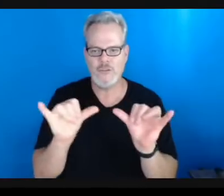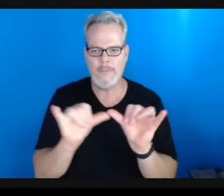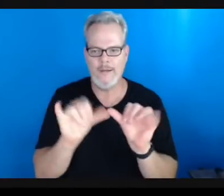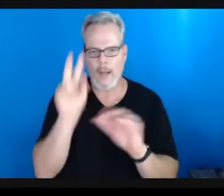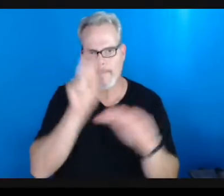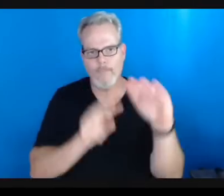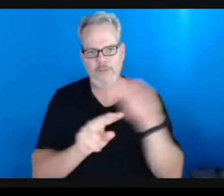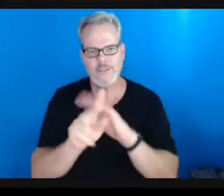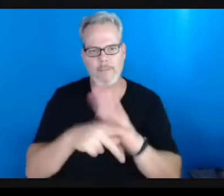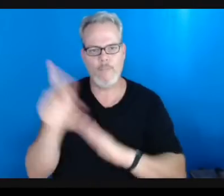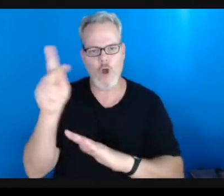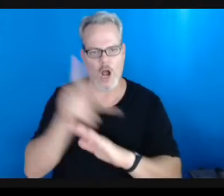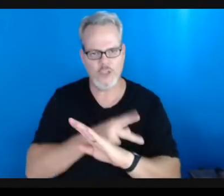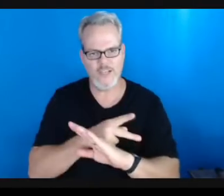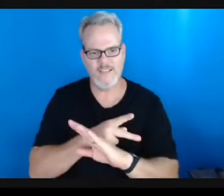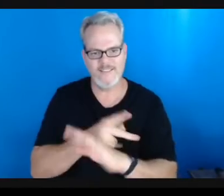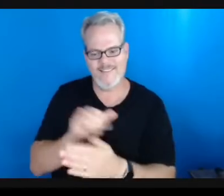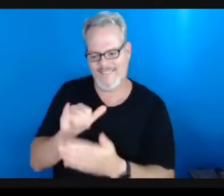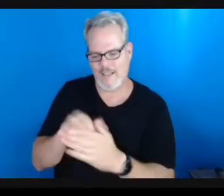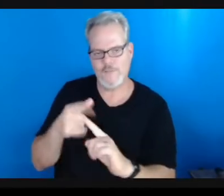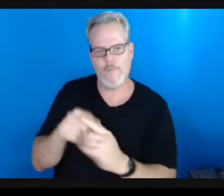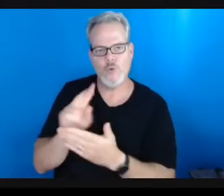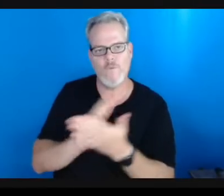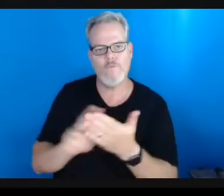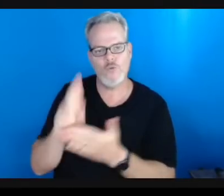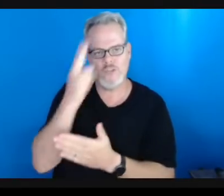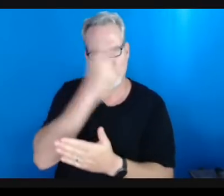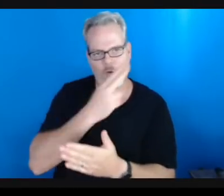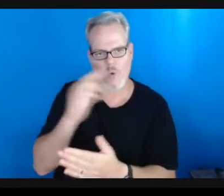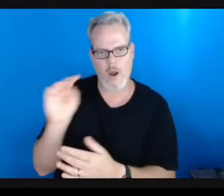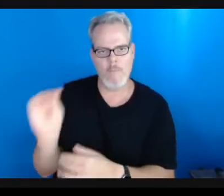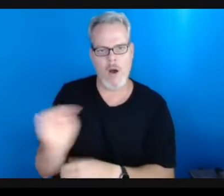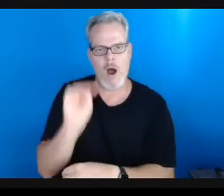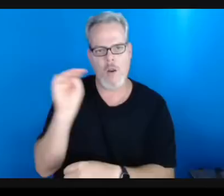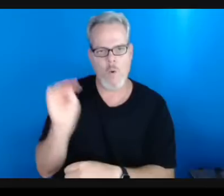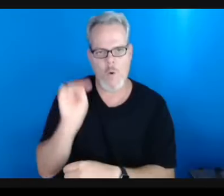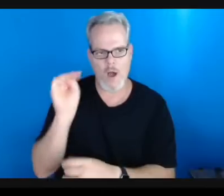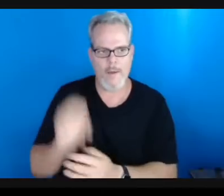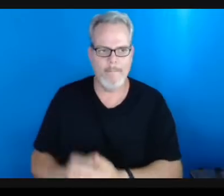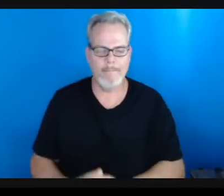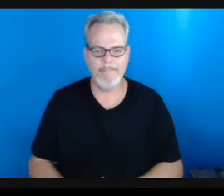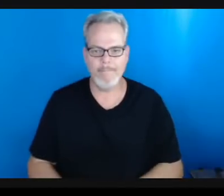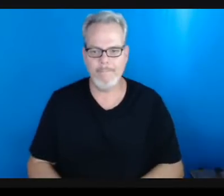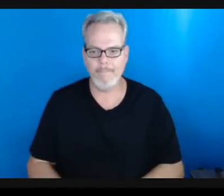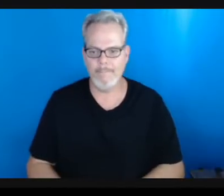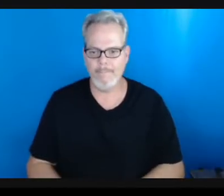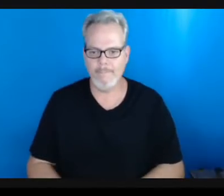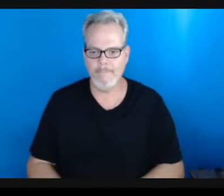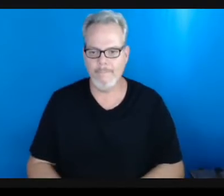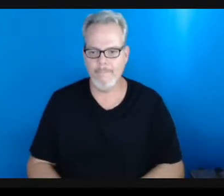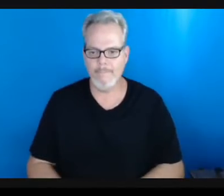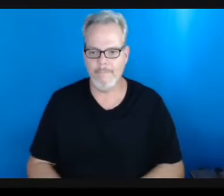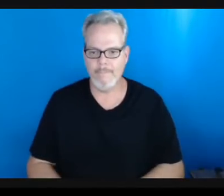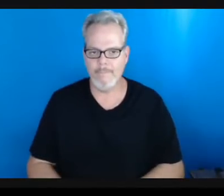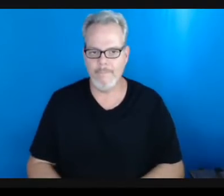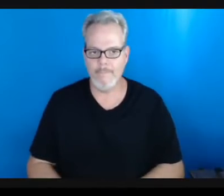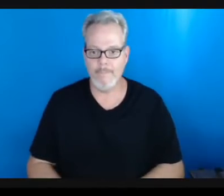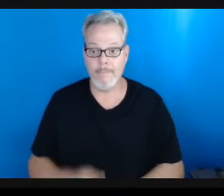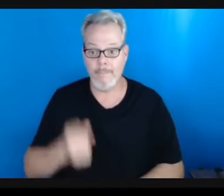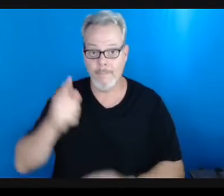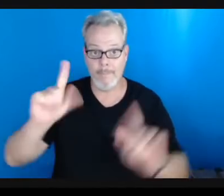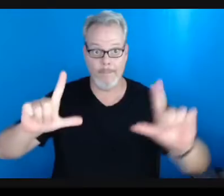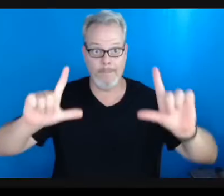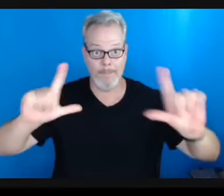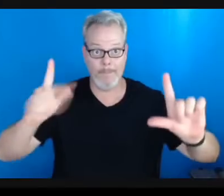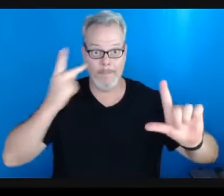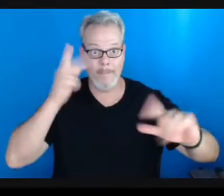as usual. This is out of University of Hawaii and Manoa. And our dashboard forecast looks